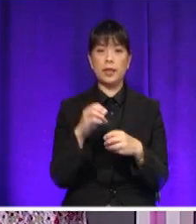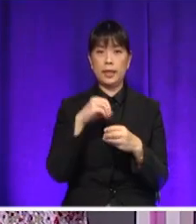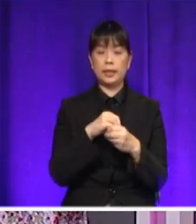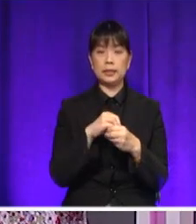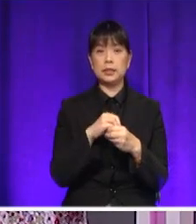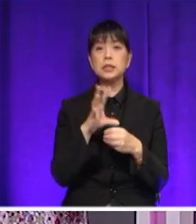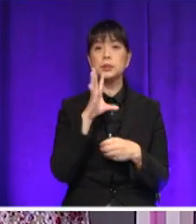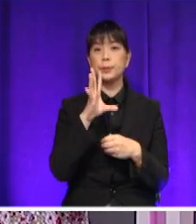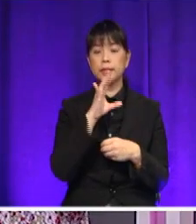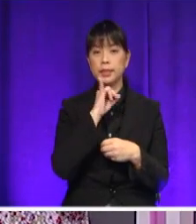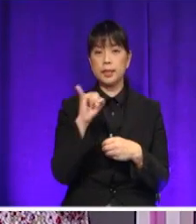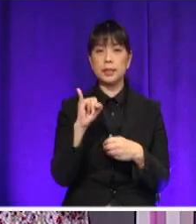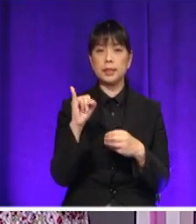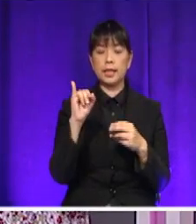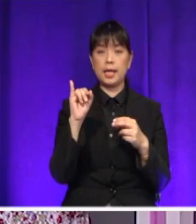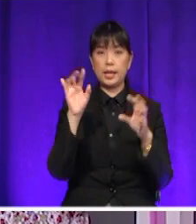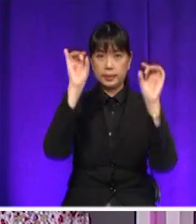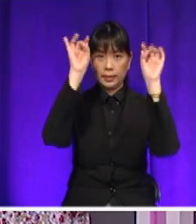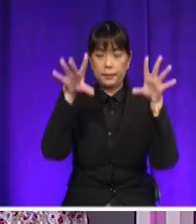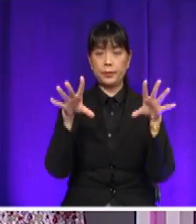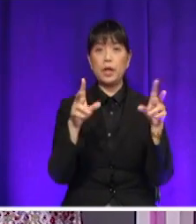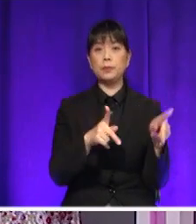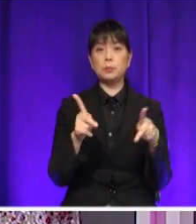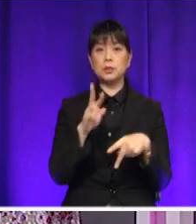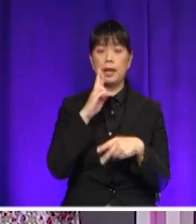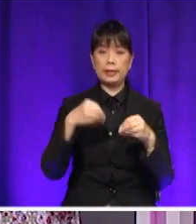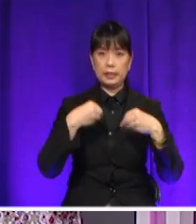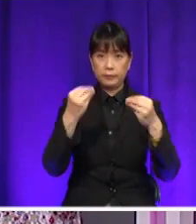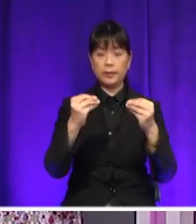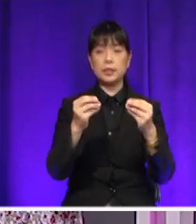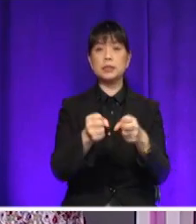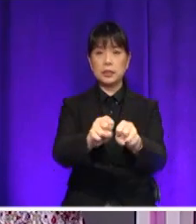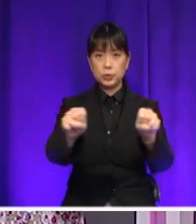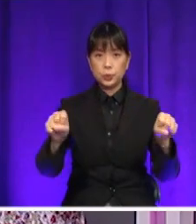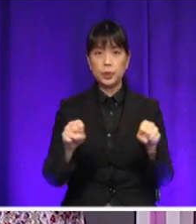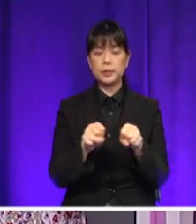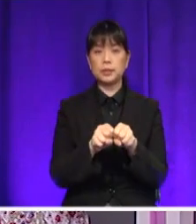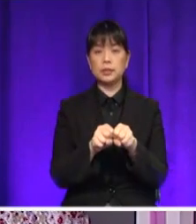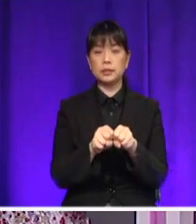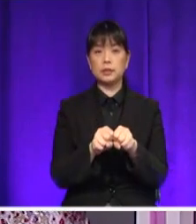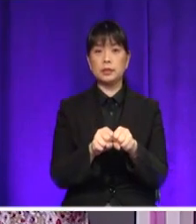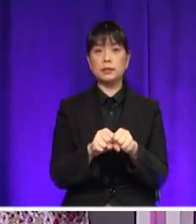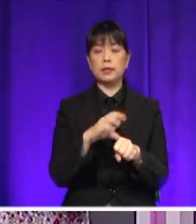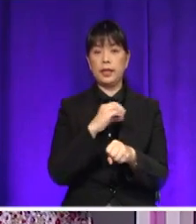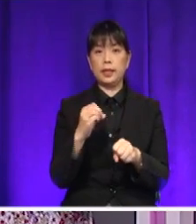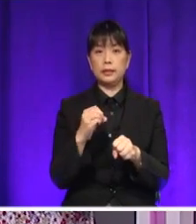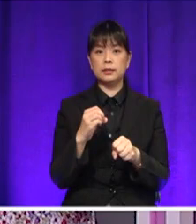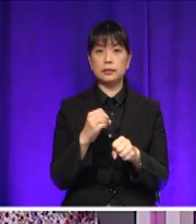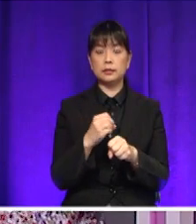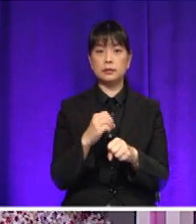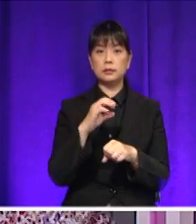exam, pupils will be given situations and on the spot they will have to present their